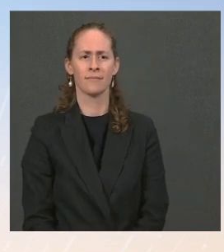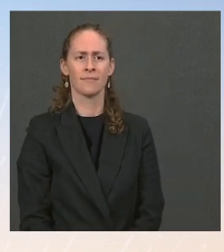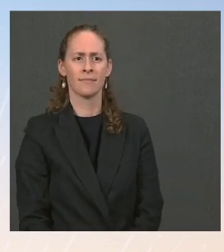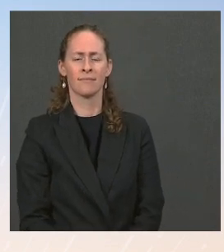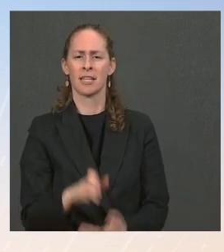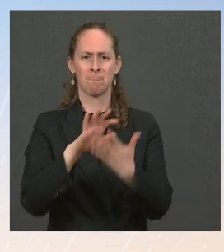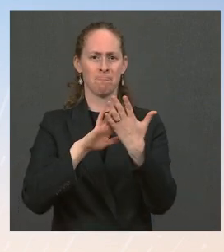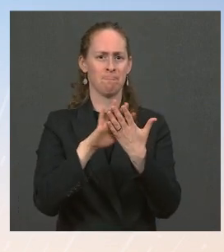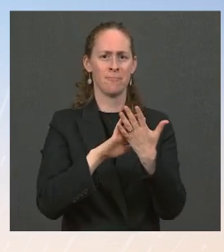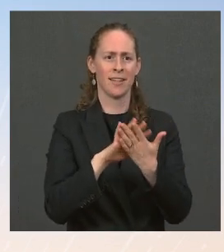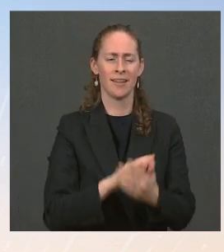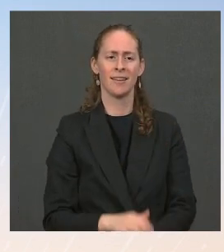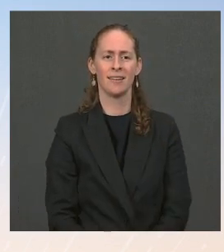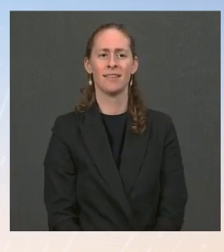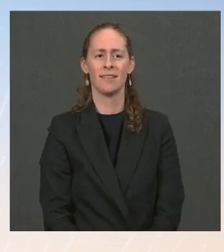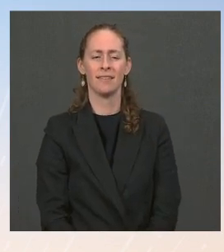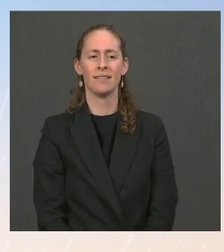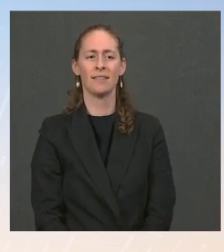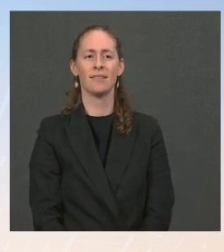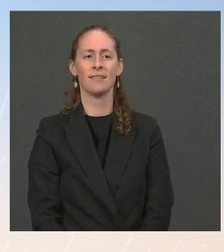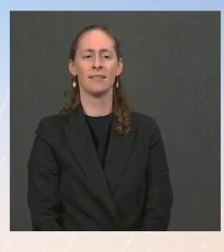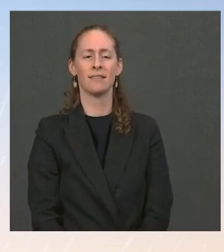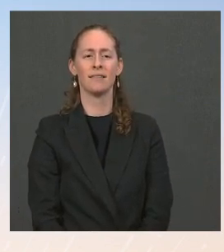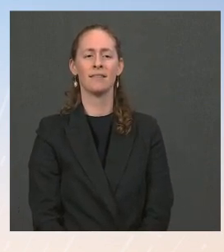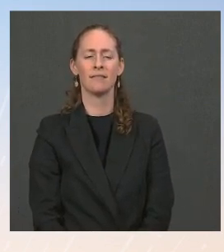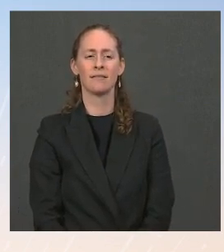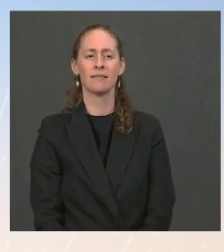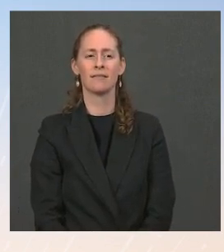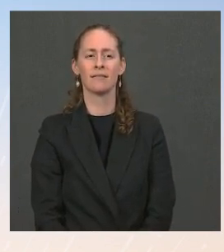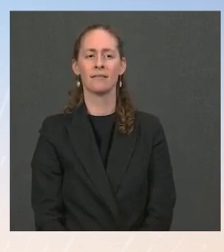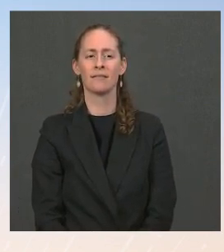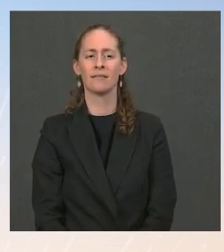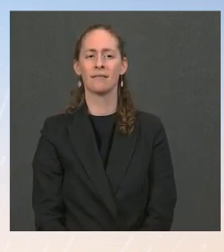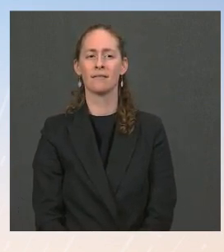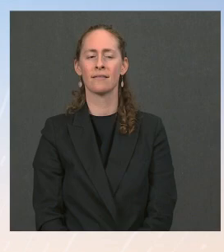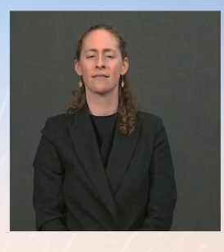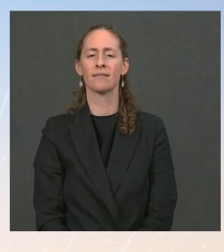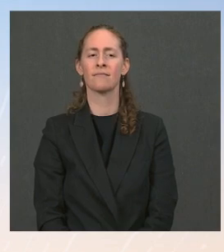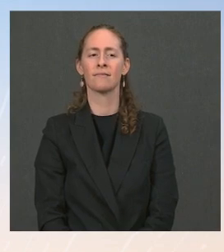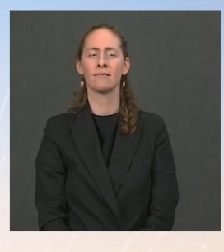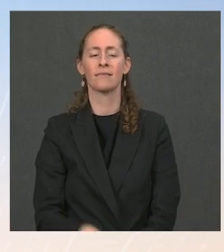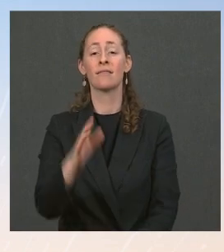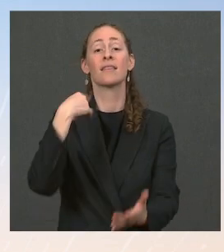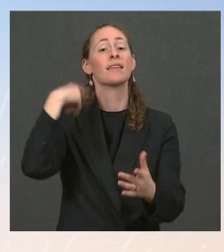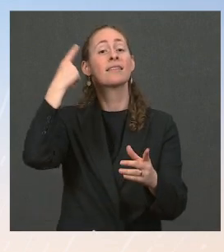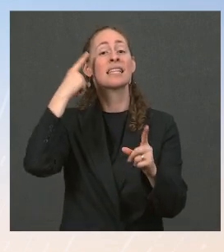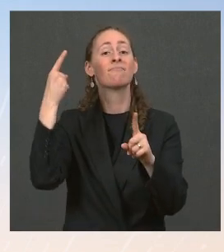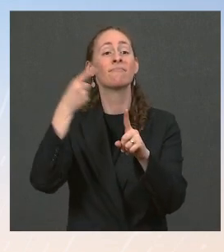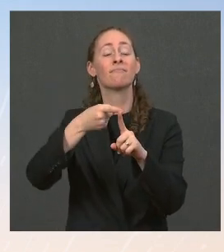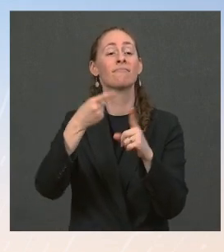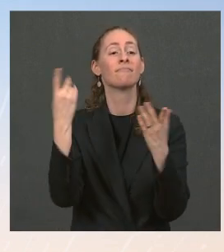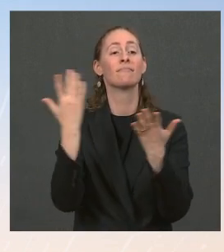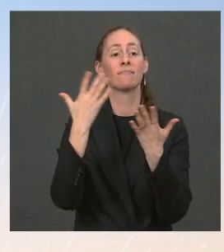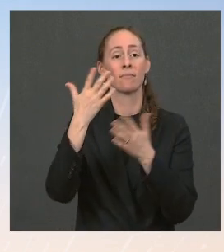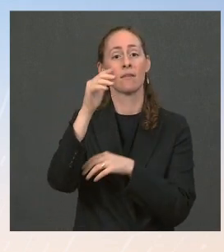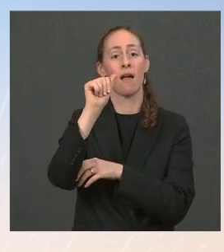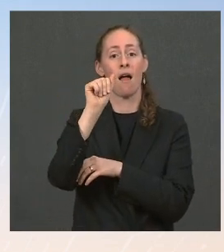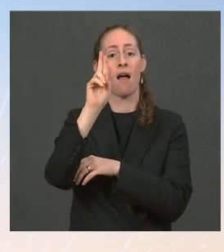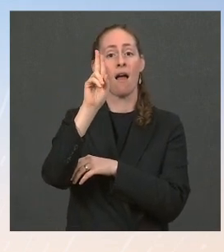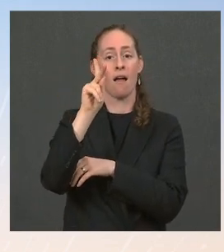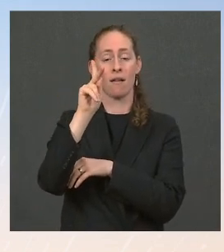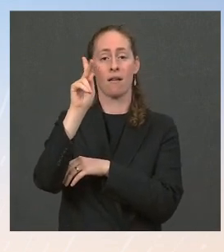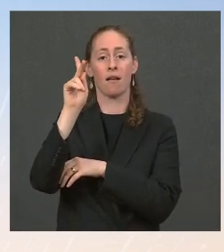Awkward AUKUS? I don't know. Something like that. Yeah. Look, I think, David, that the announcement of AUKUS last week was not meant